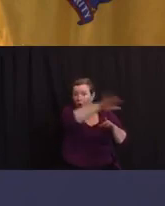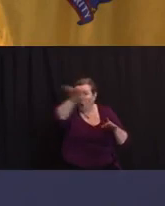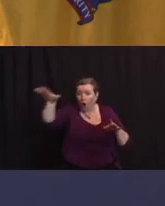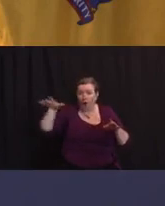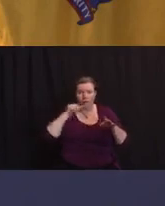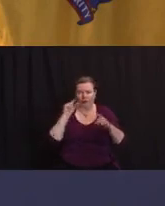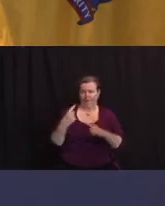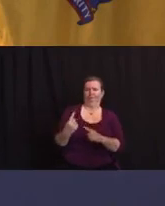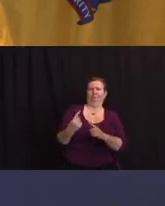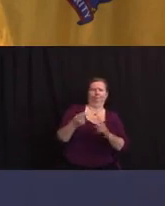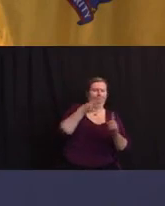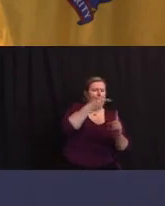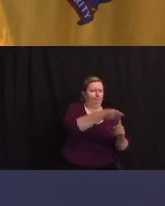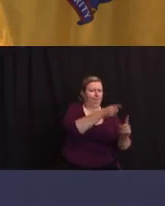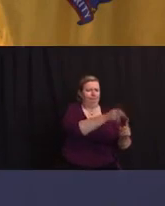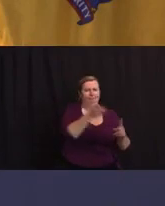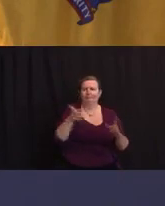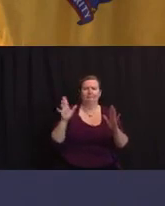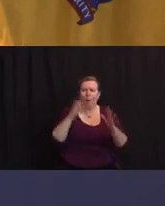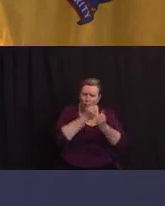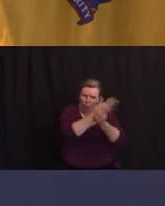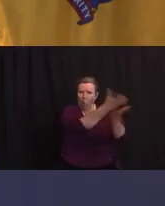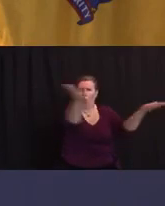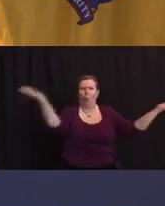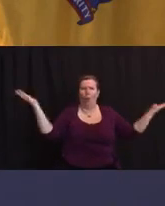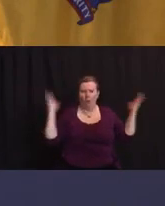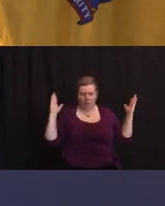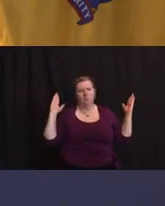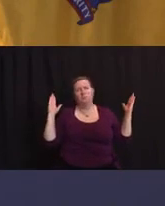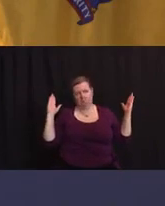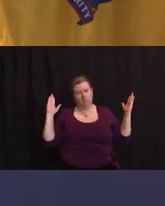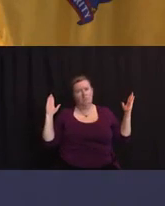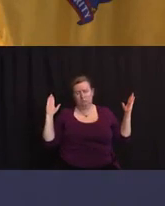way they apply these rules are consistent across